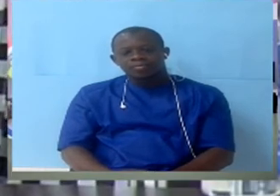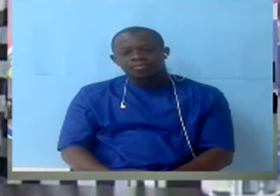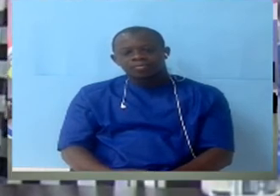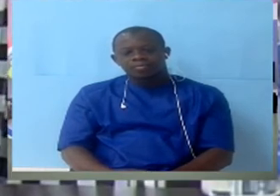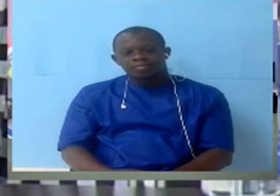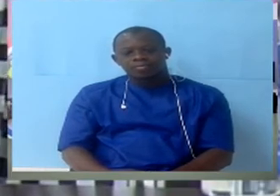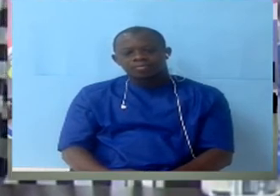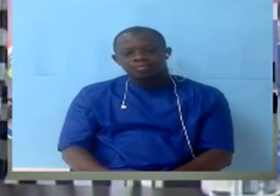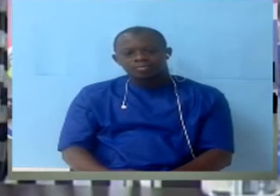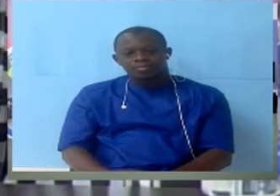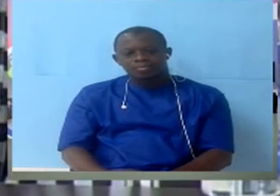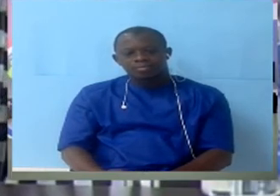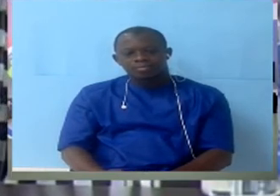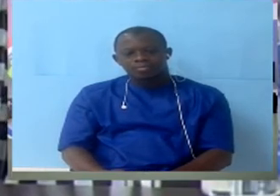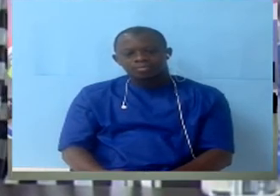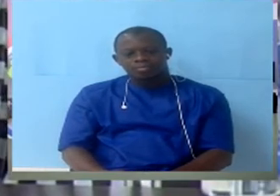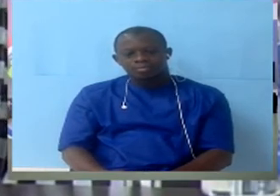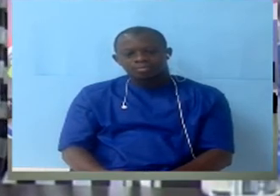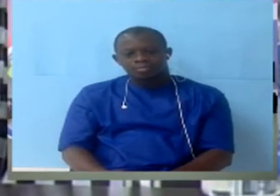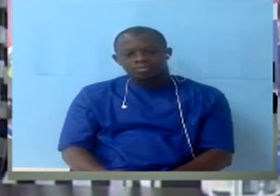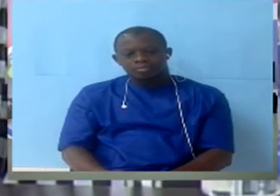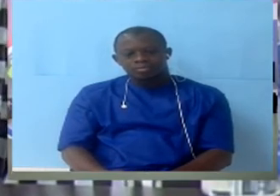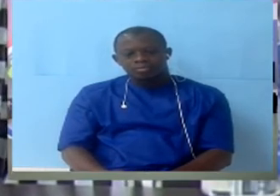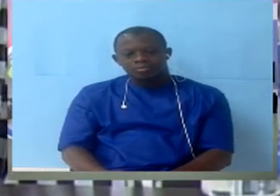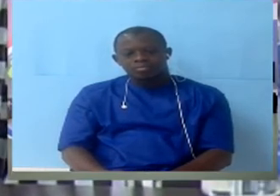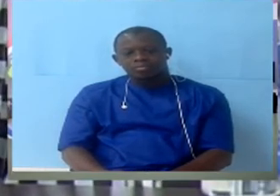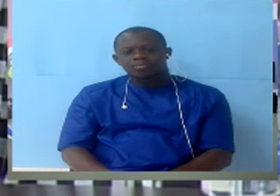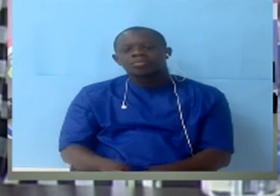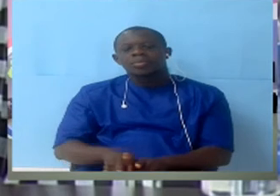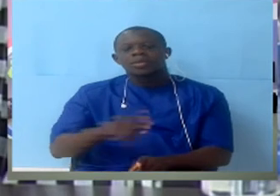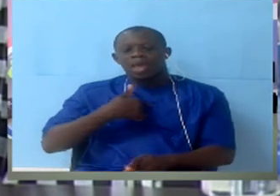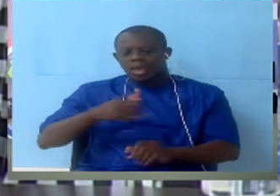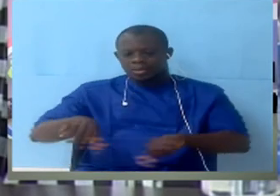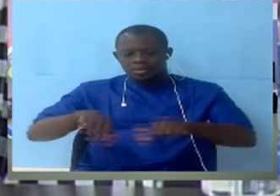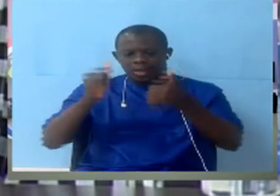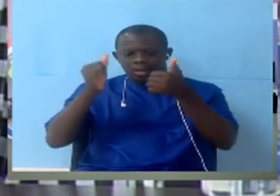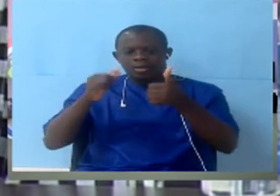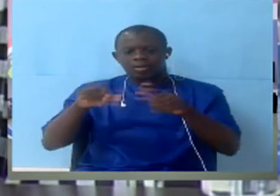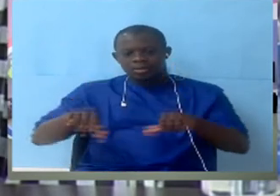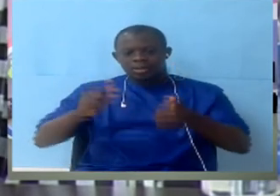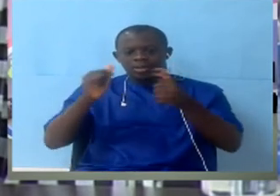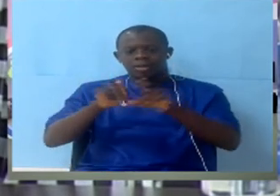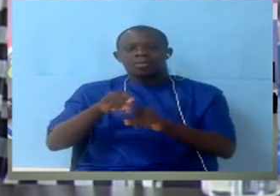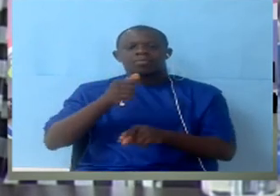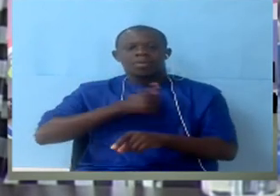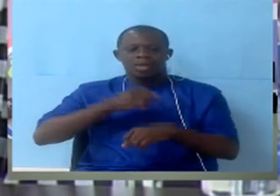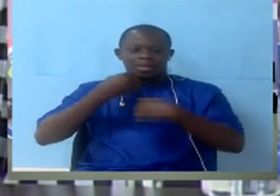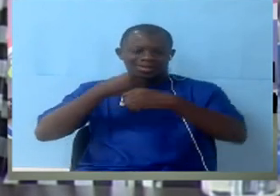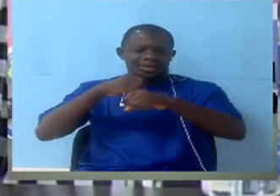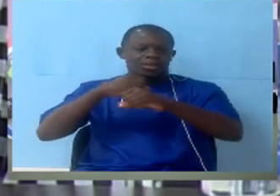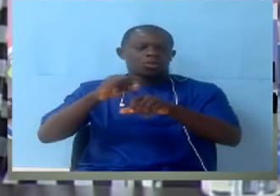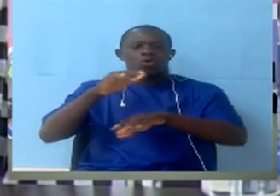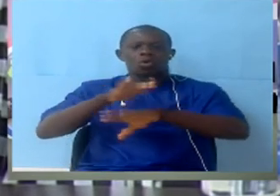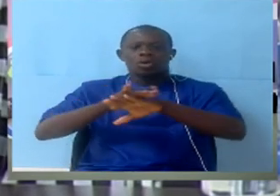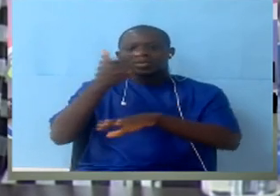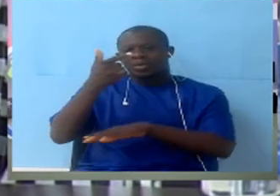2004 ngabang around September mafon. I started my training on the